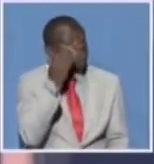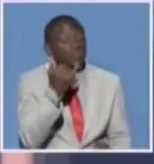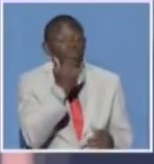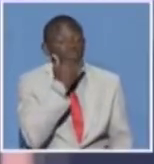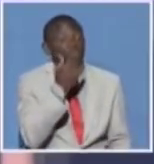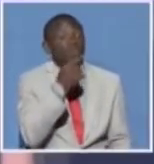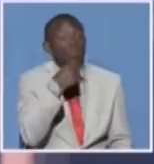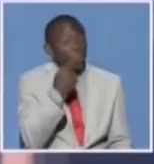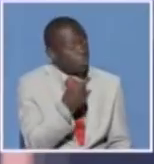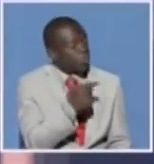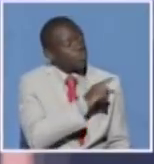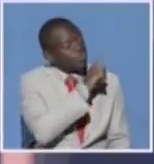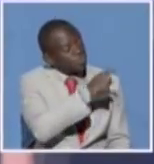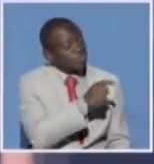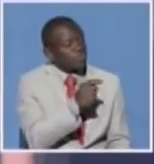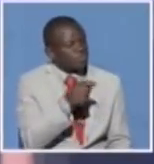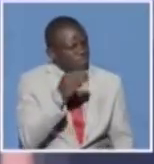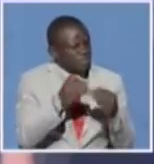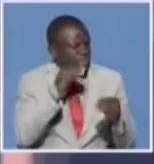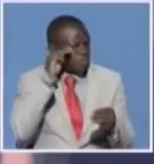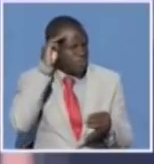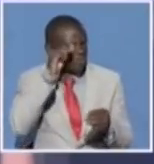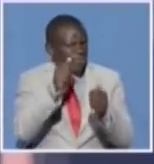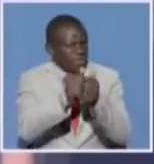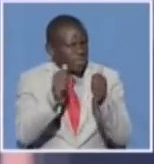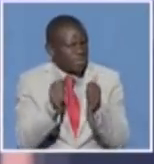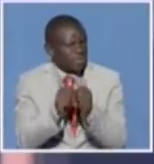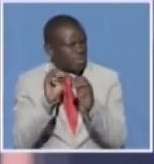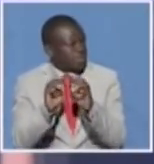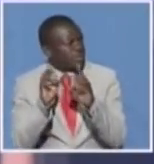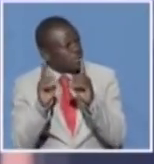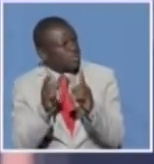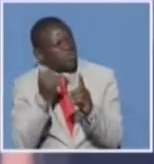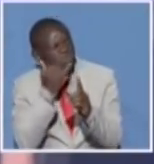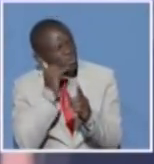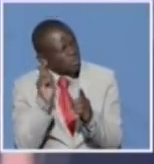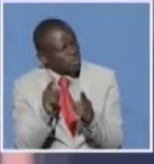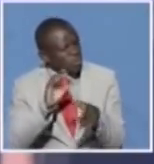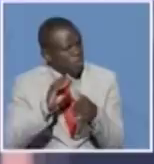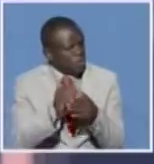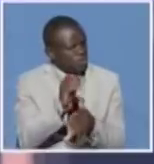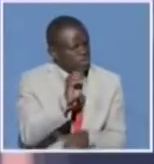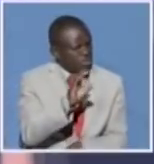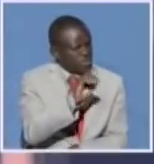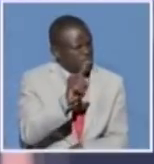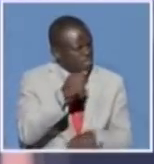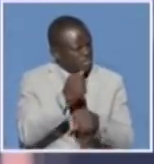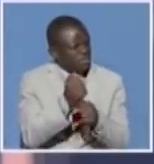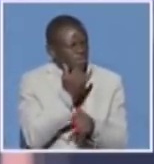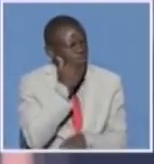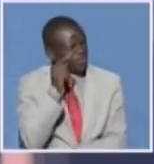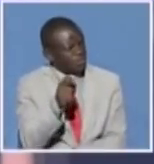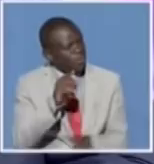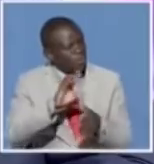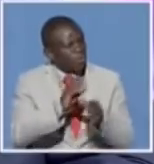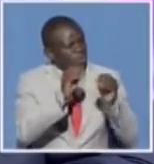taking responsibility for this? Is it Ministry of General Education? Is it Examinations Council of Zambia? Is it the teachers? Well,